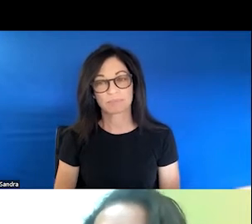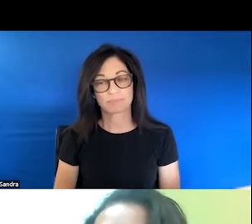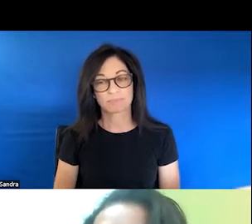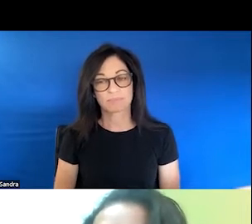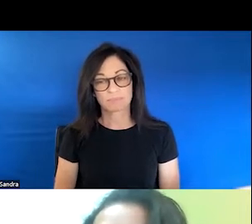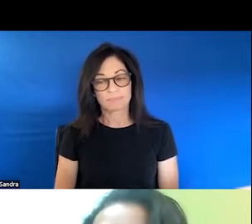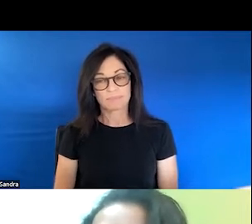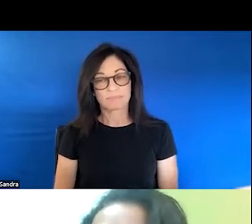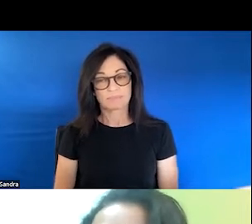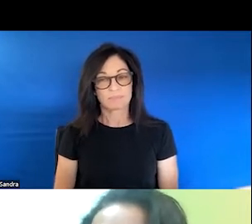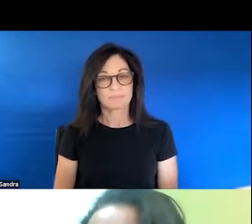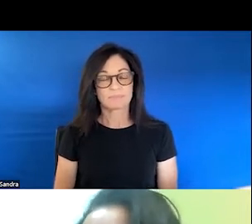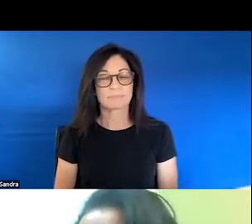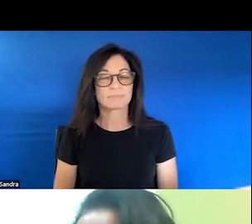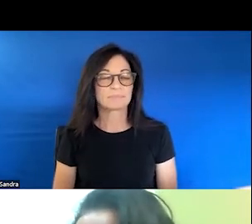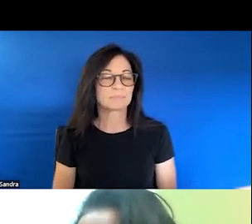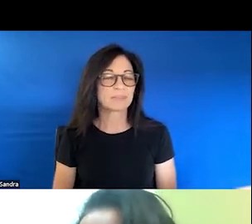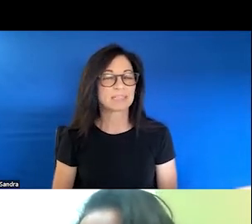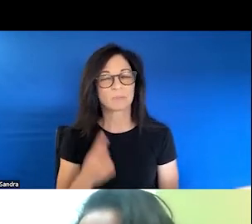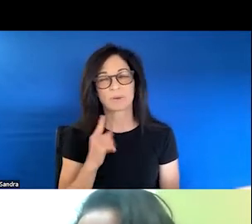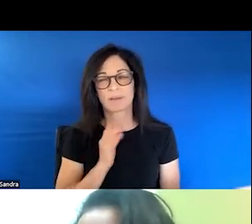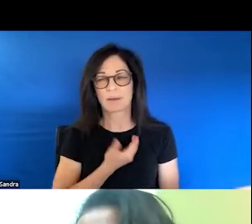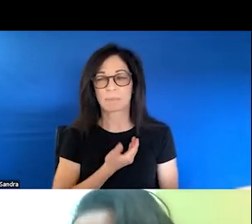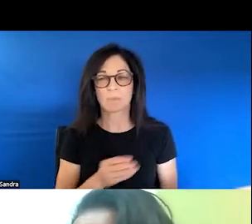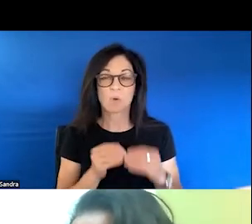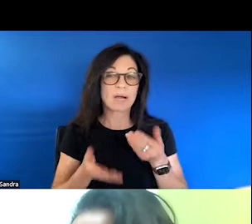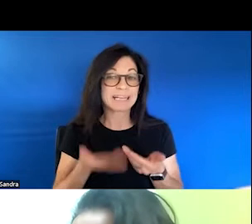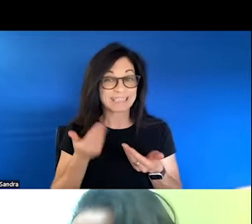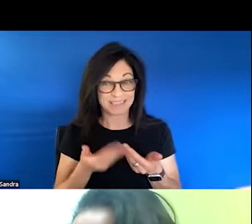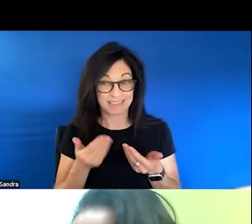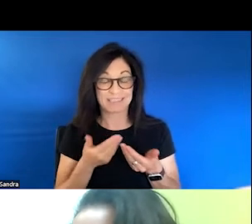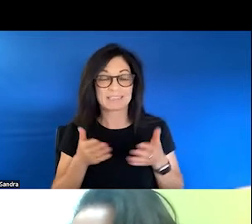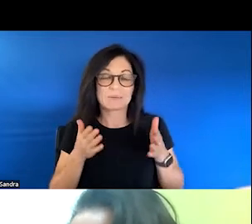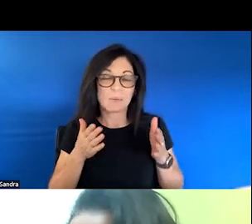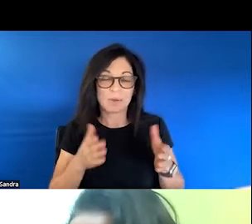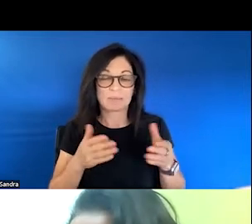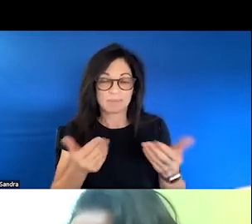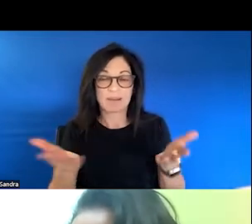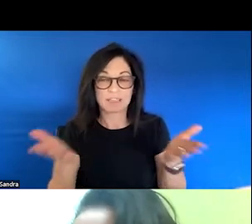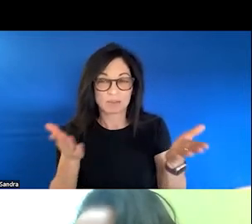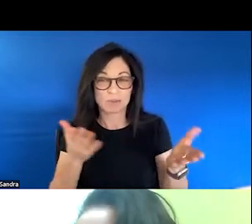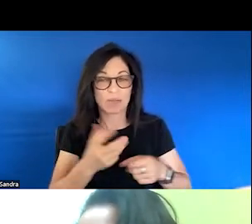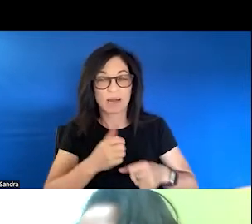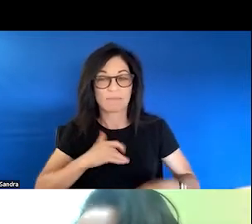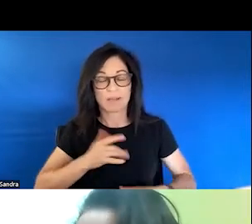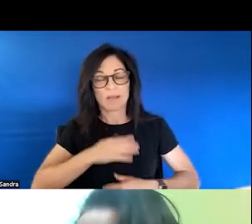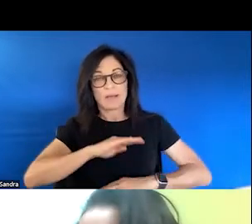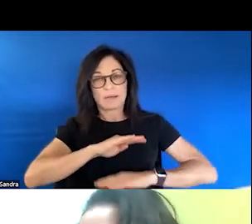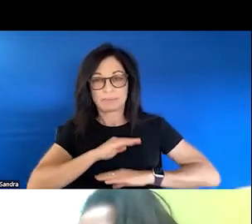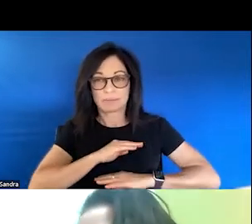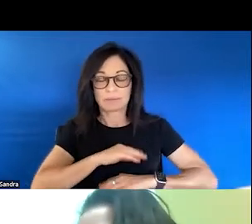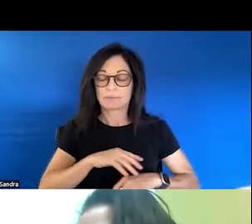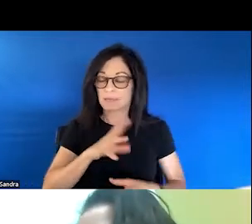easier lines of service that is to capture satisfaction